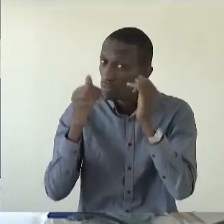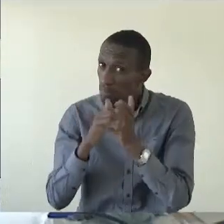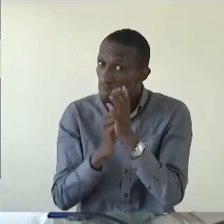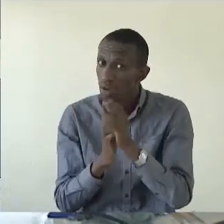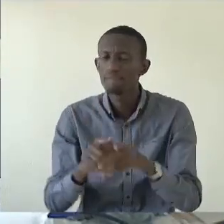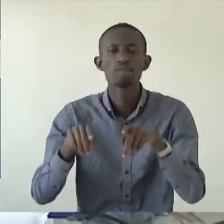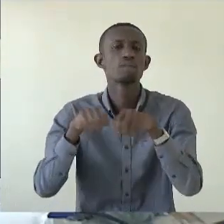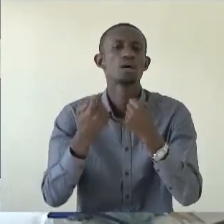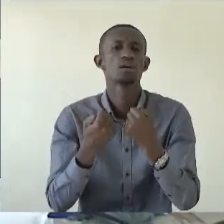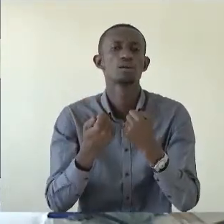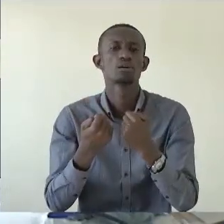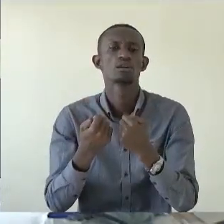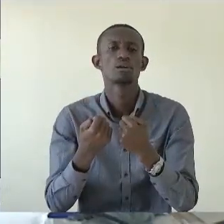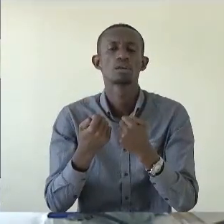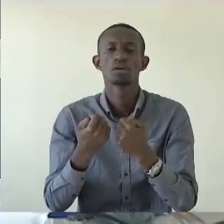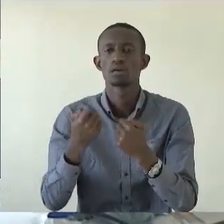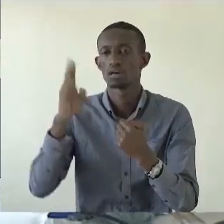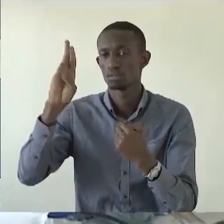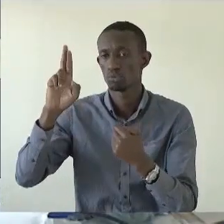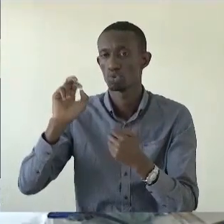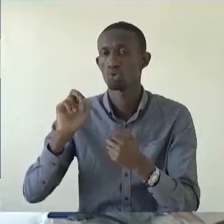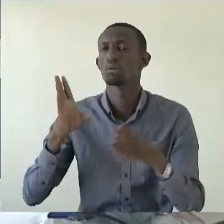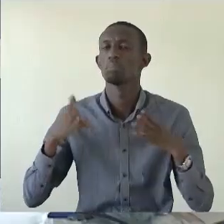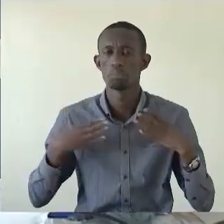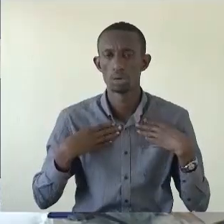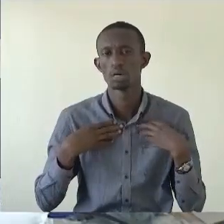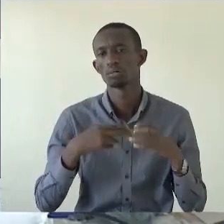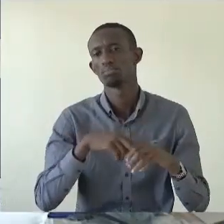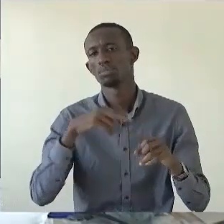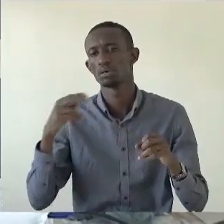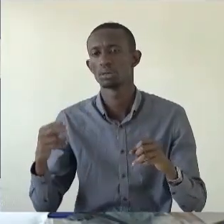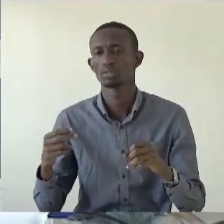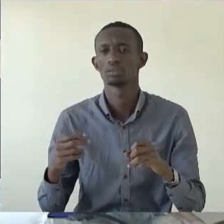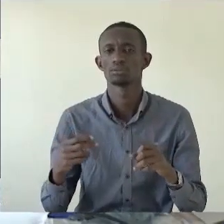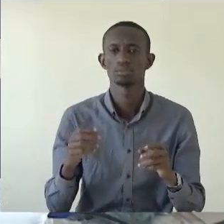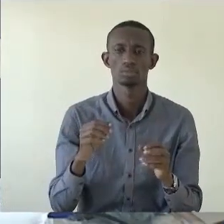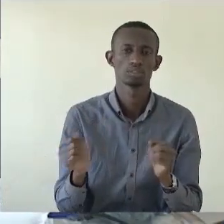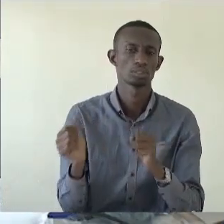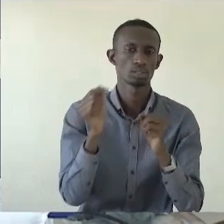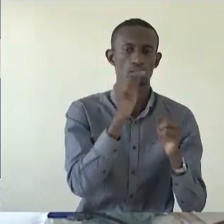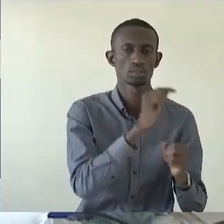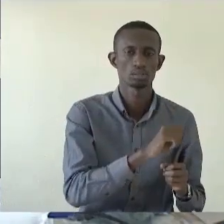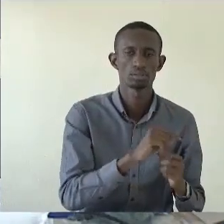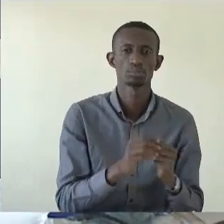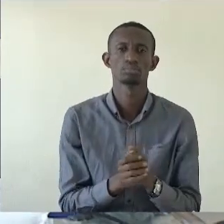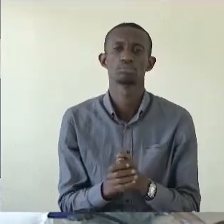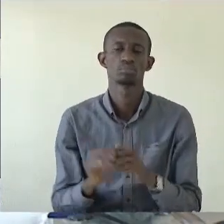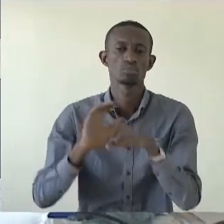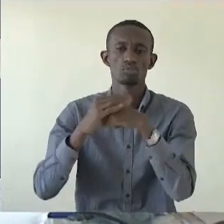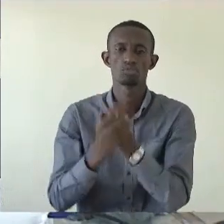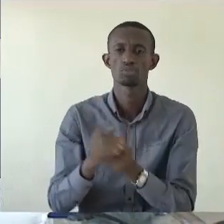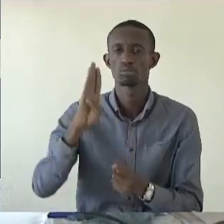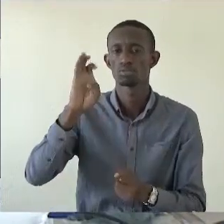out, and then this bromine is accepted by that iron 3 bromide, and then it forms